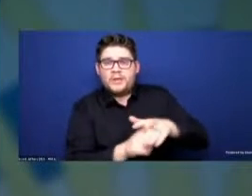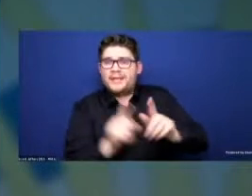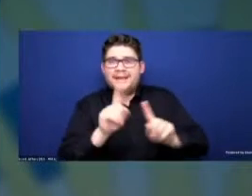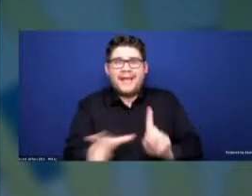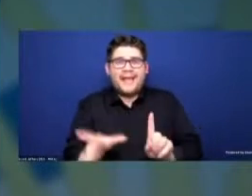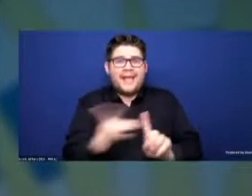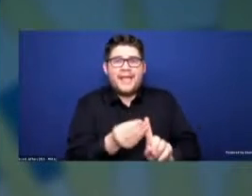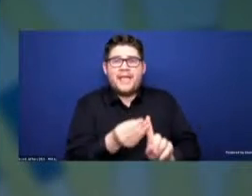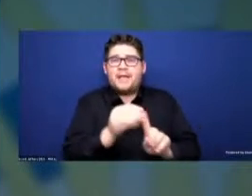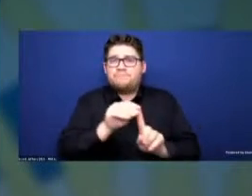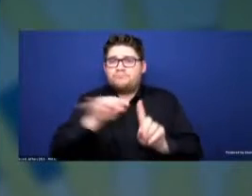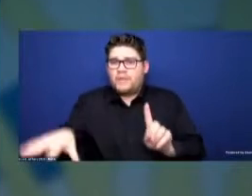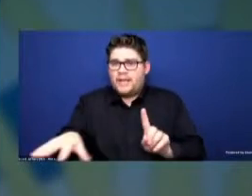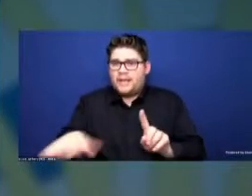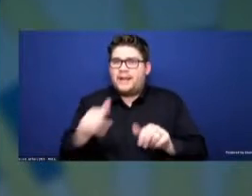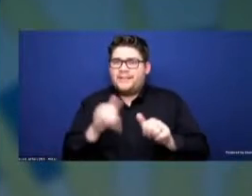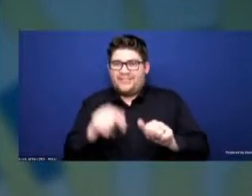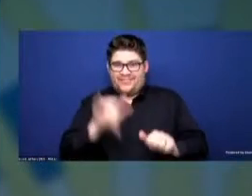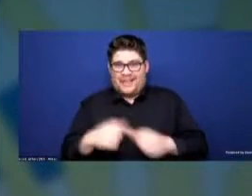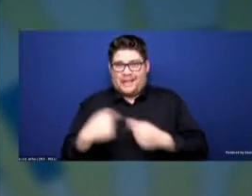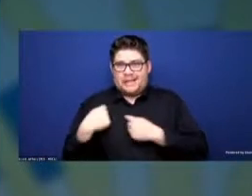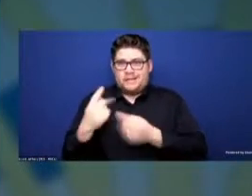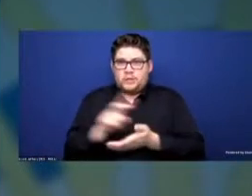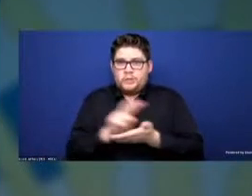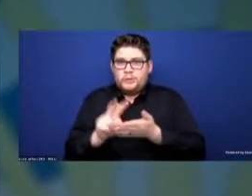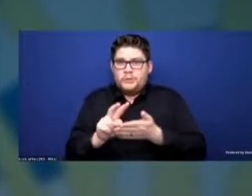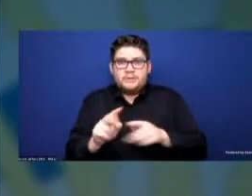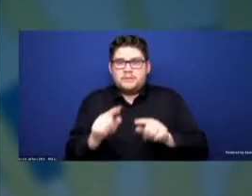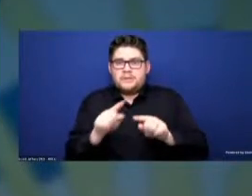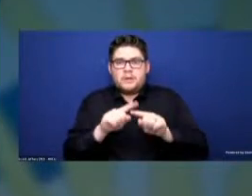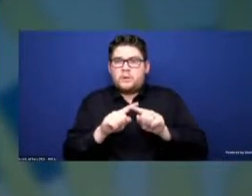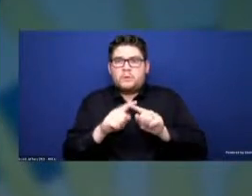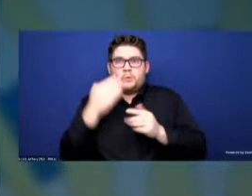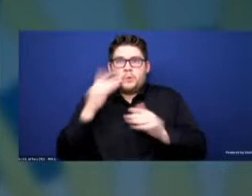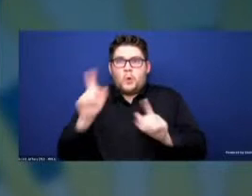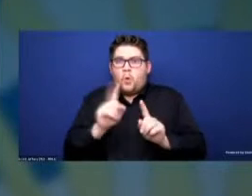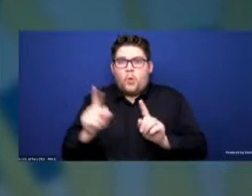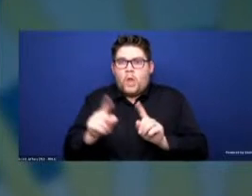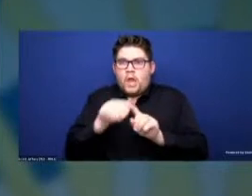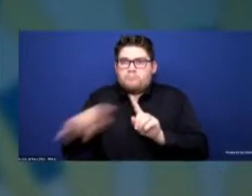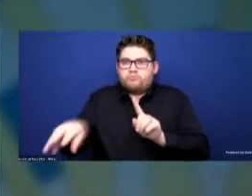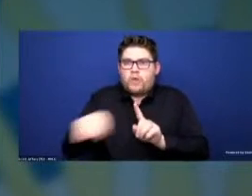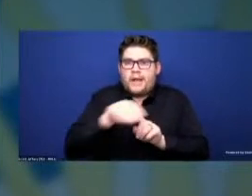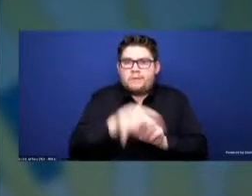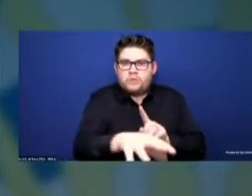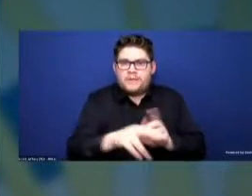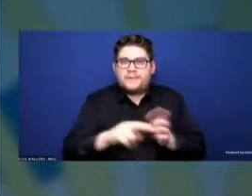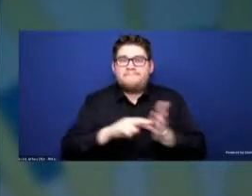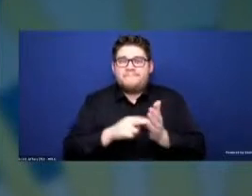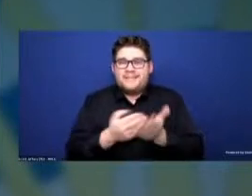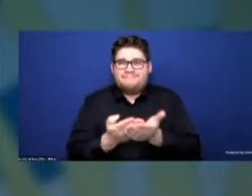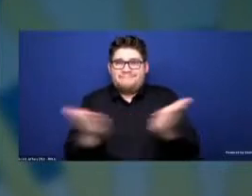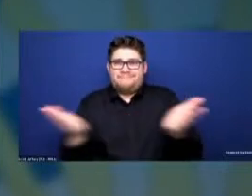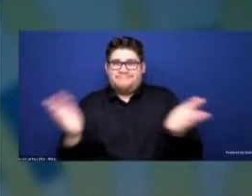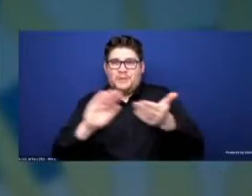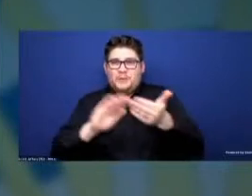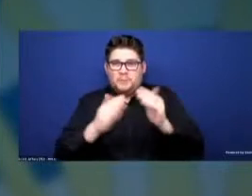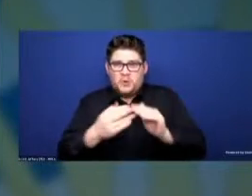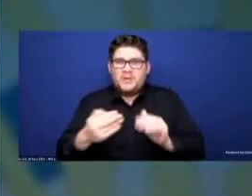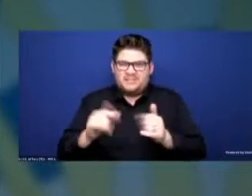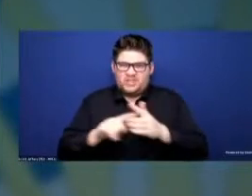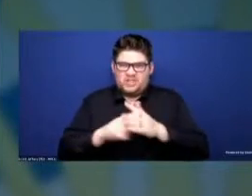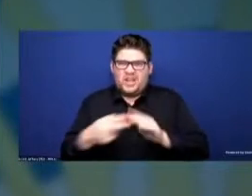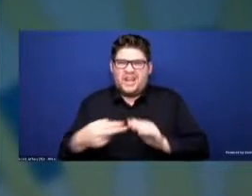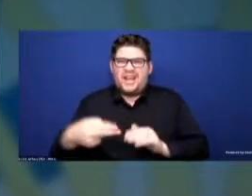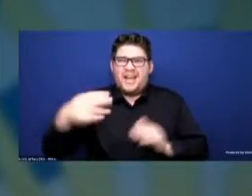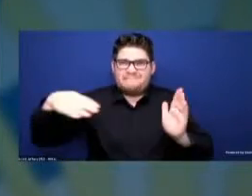weeks. This is an important slide. It looks at our daily case count by age. And as we have seen and